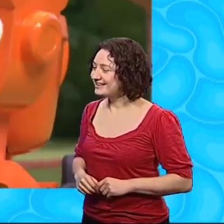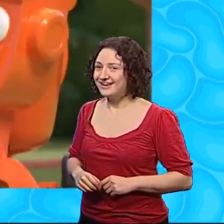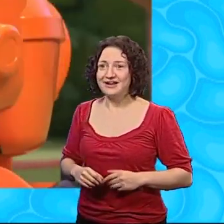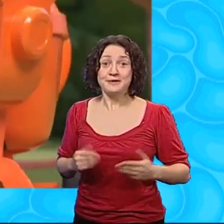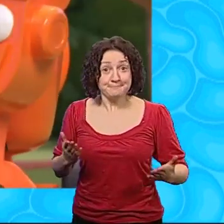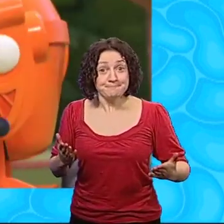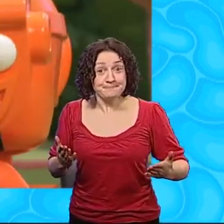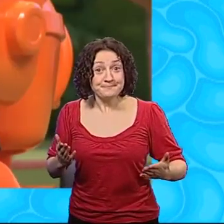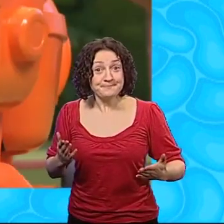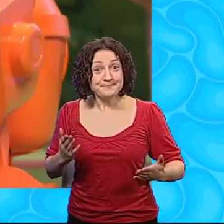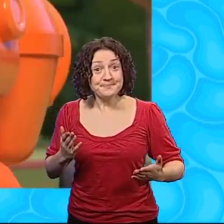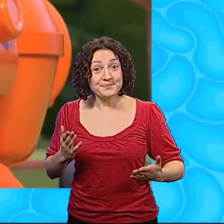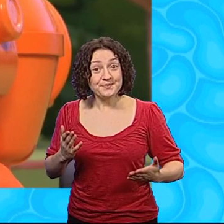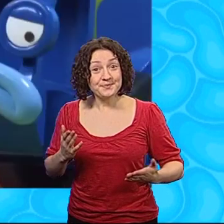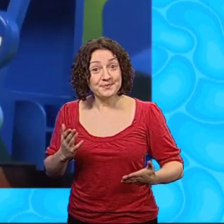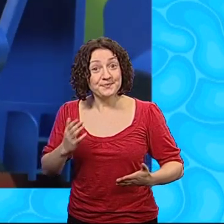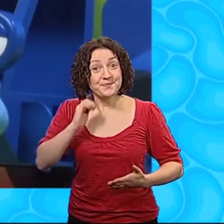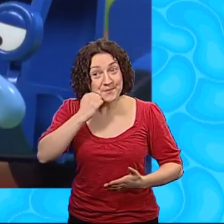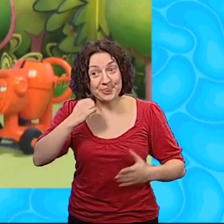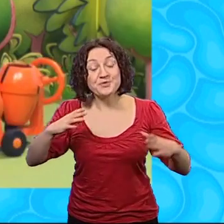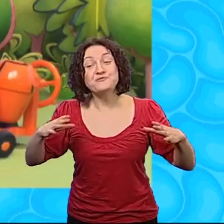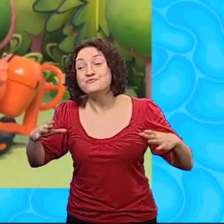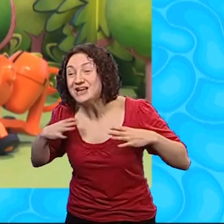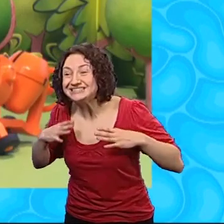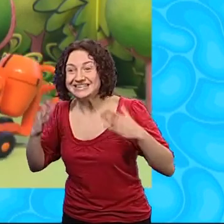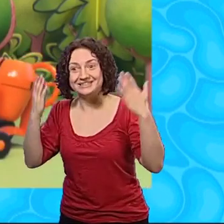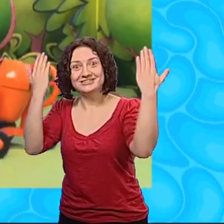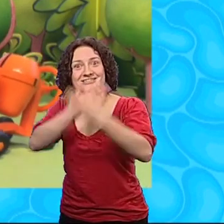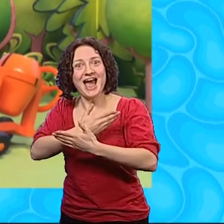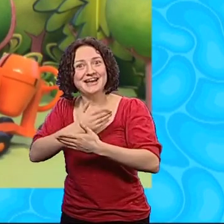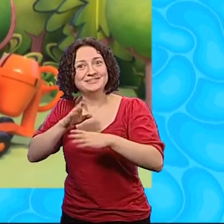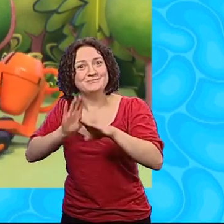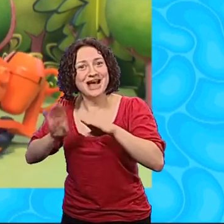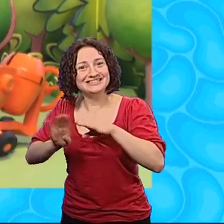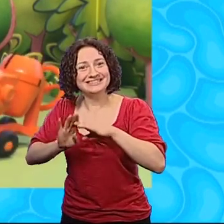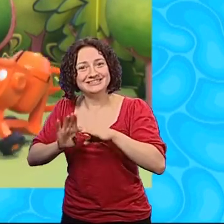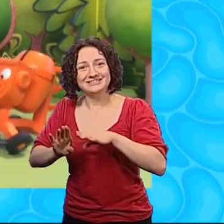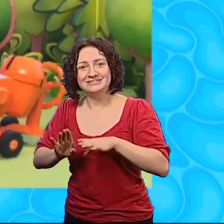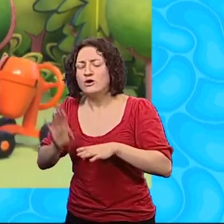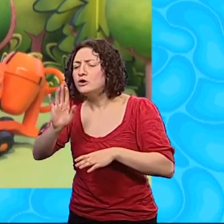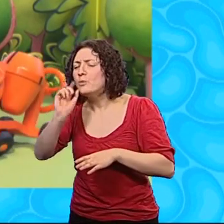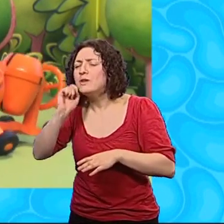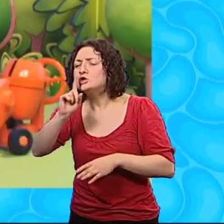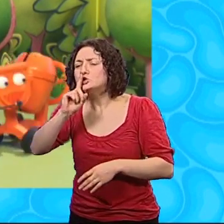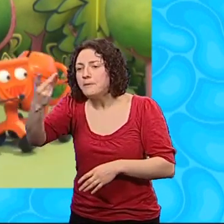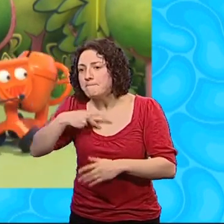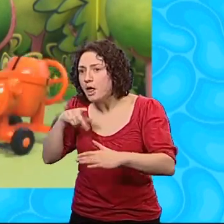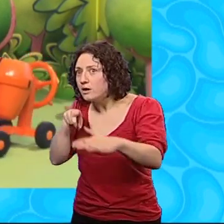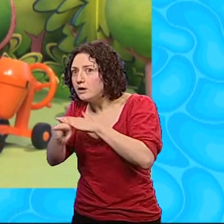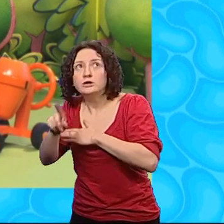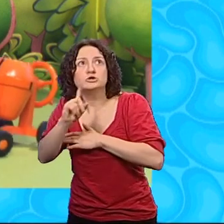Oh, then you'll be ready by tonight. Oh, dear. Oh, don't worry, Lofty. I'll find